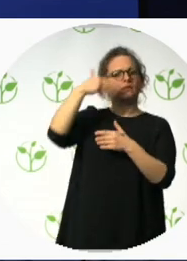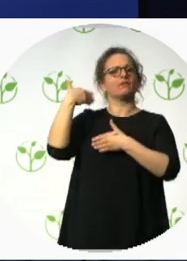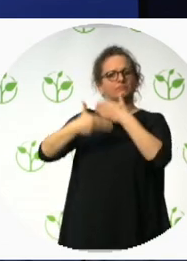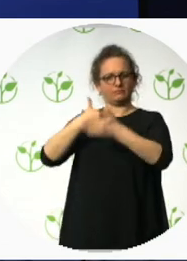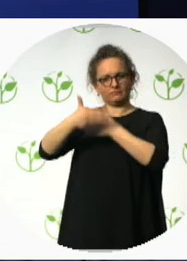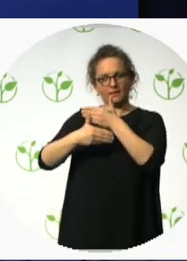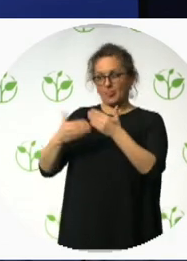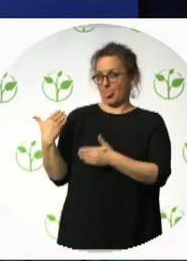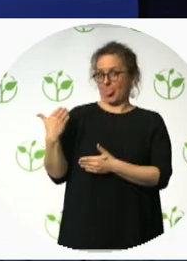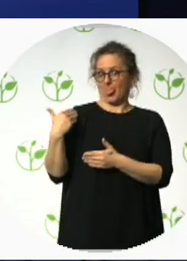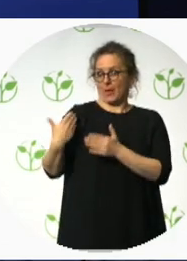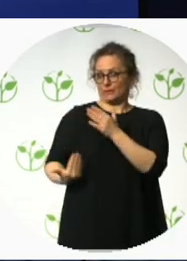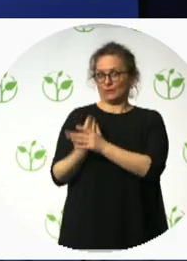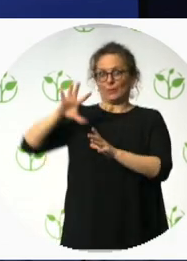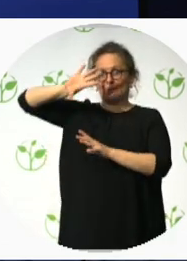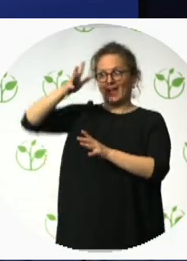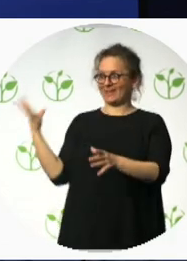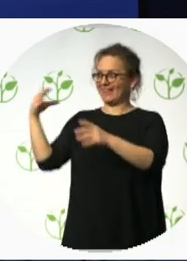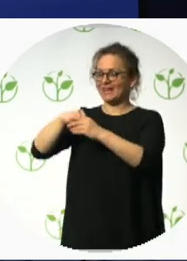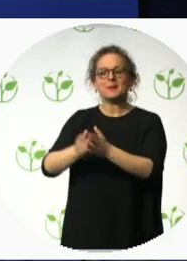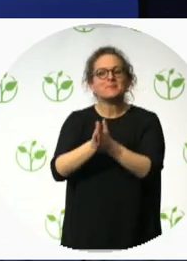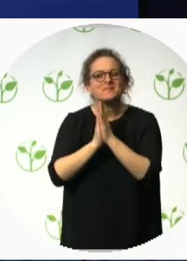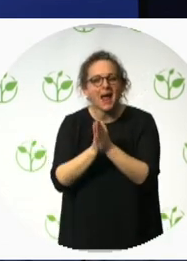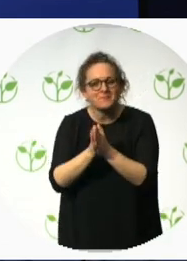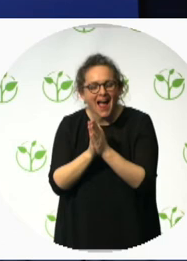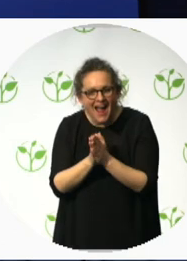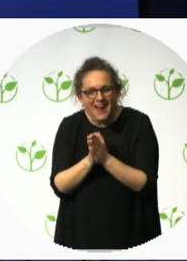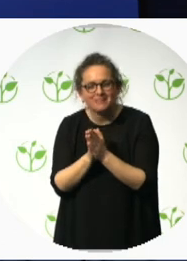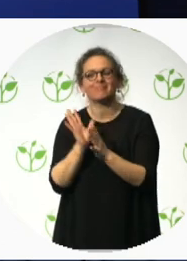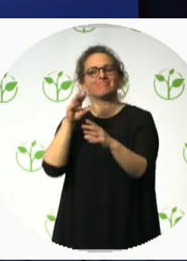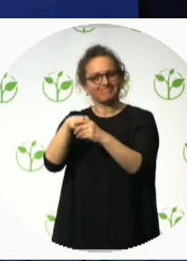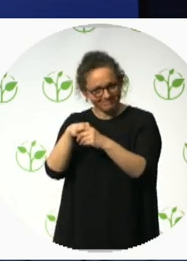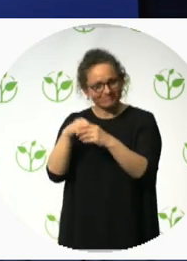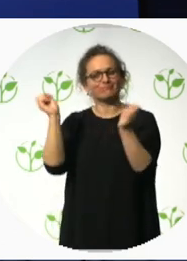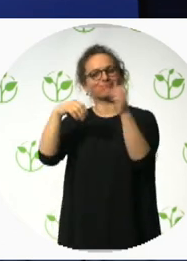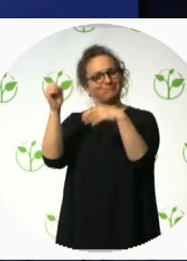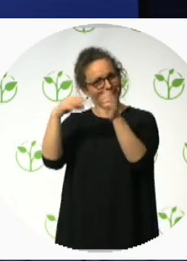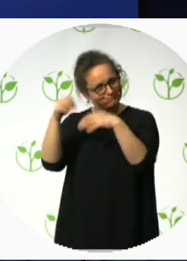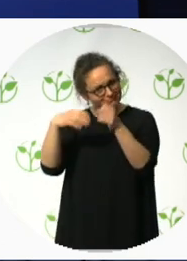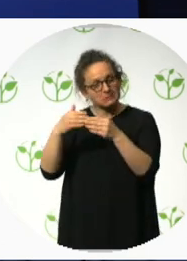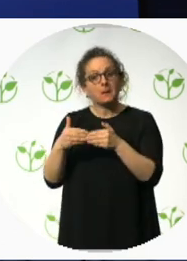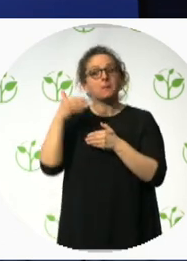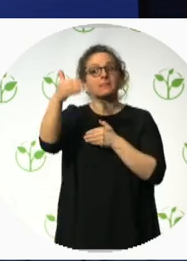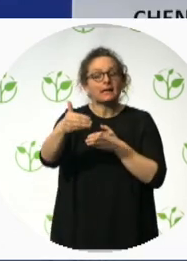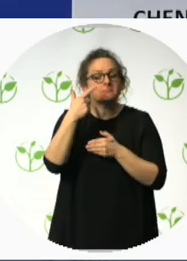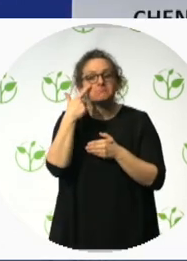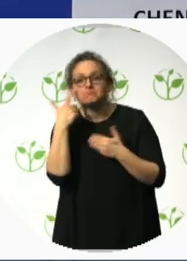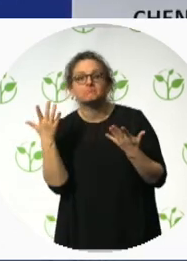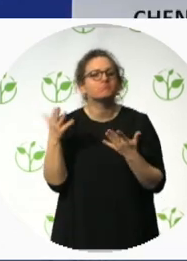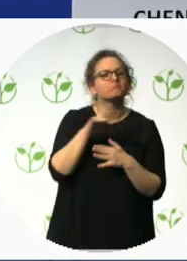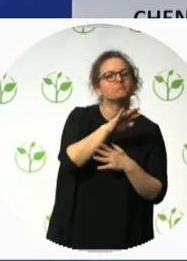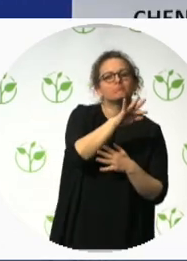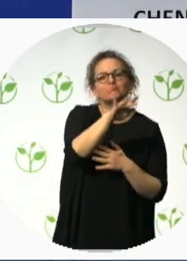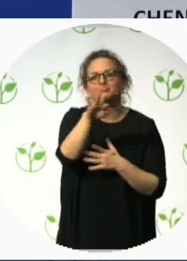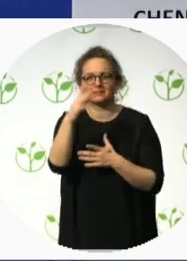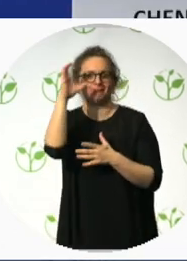is, where after Myanmar, where do you see the progression for other universities?